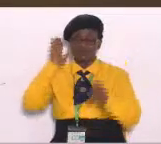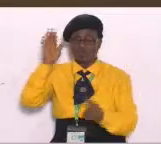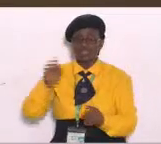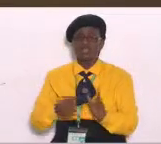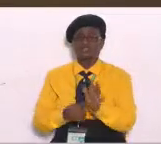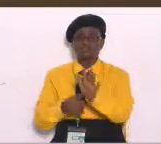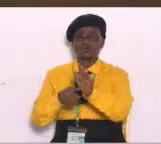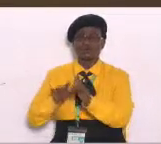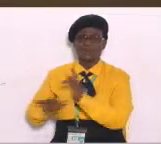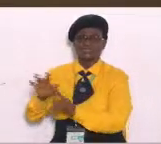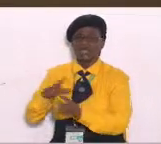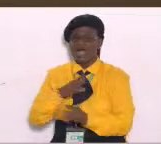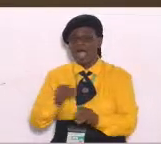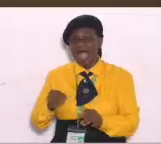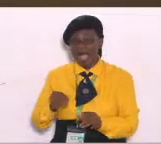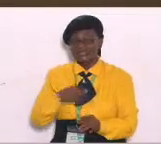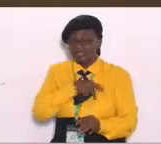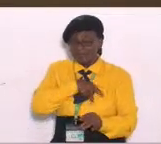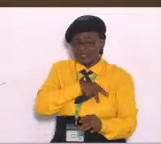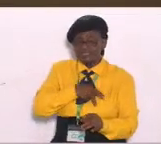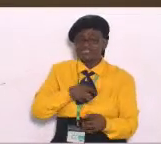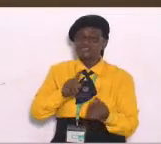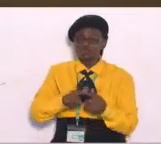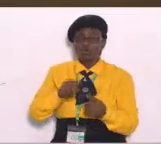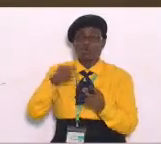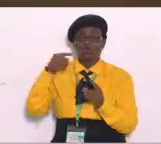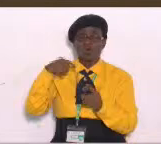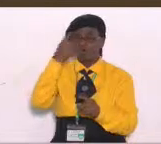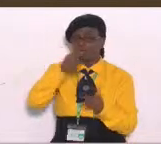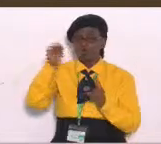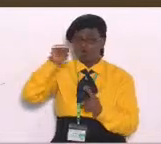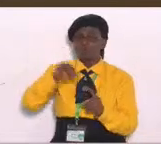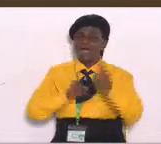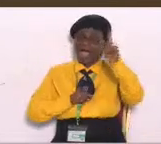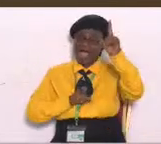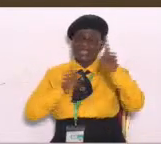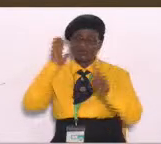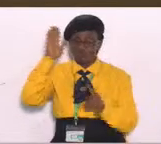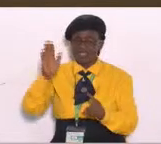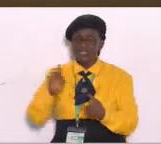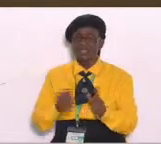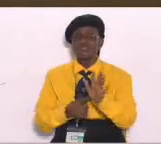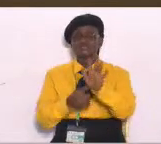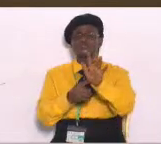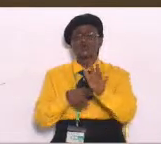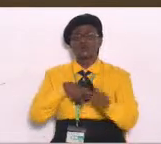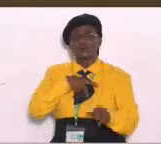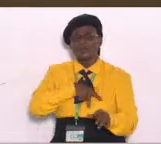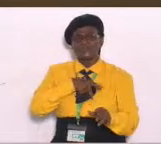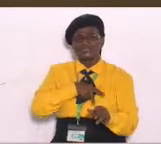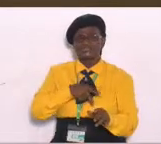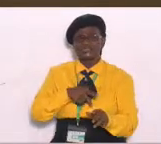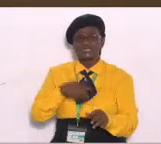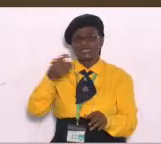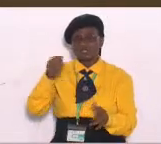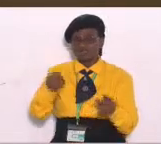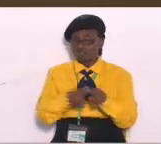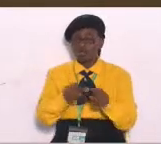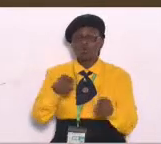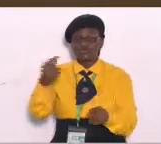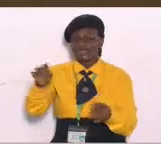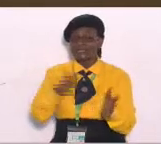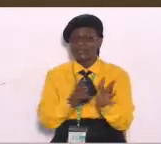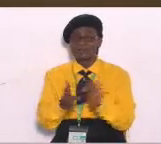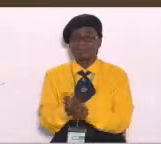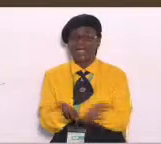and compassion to whom I will show compassion. And so the Bible says, it is not of him